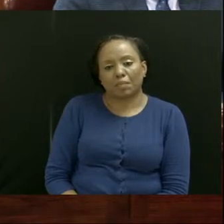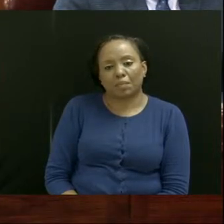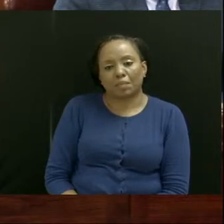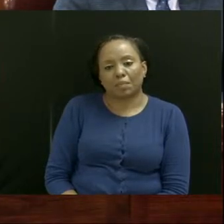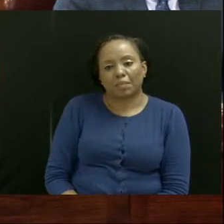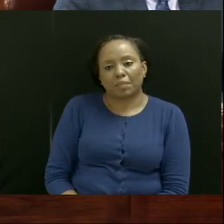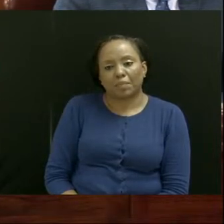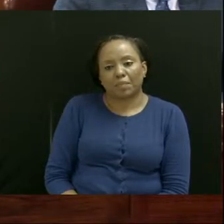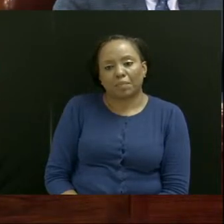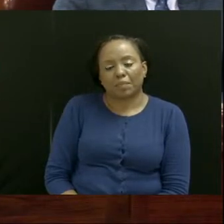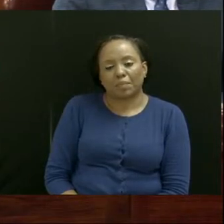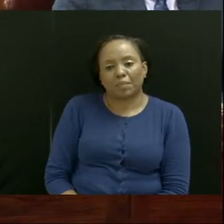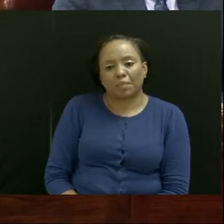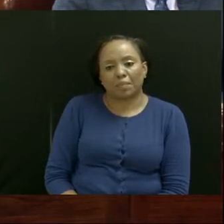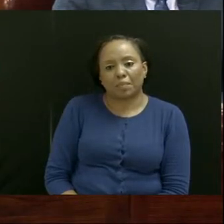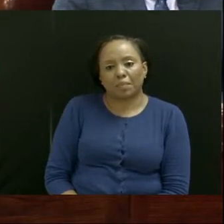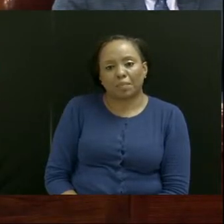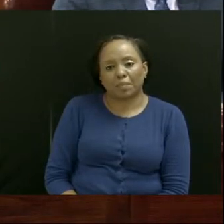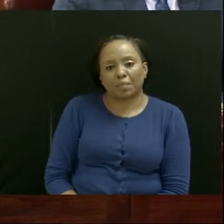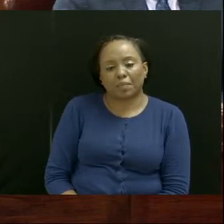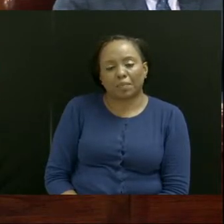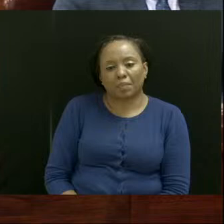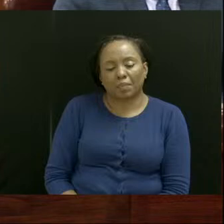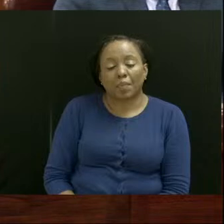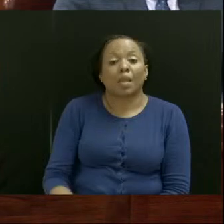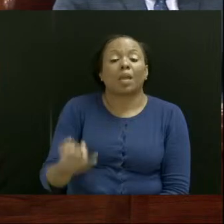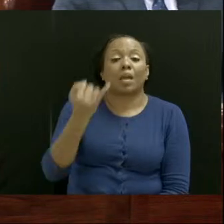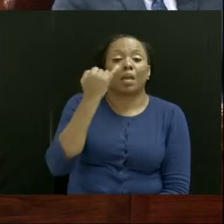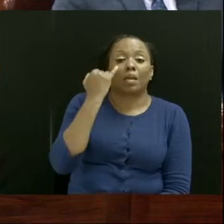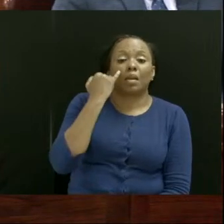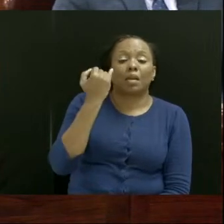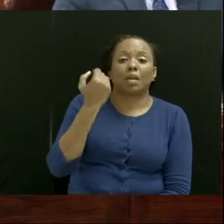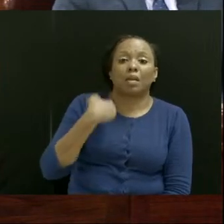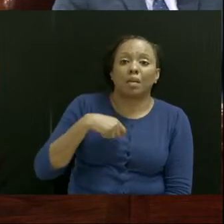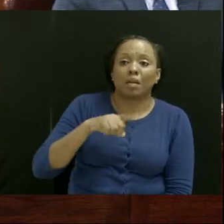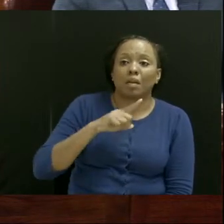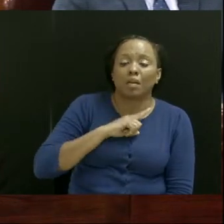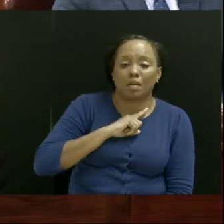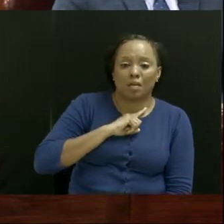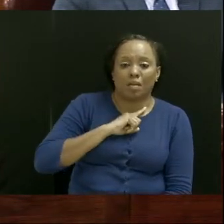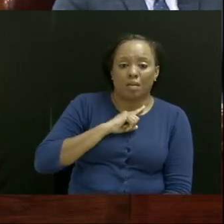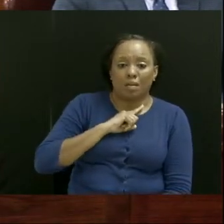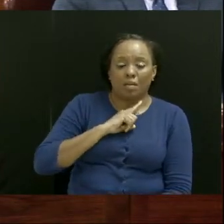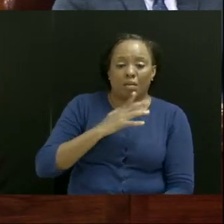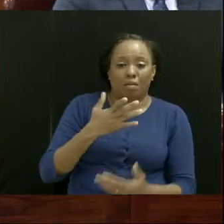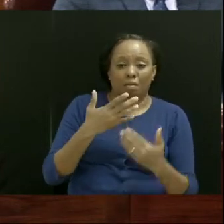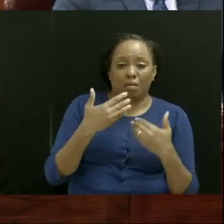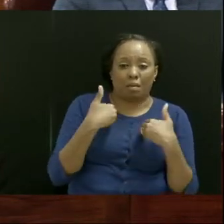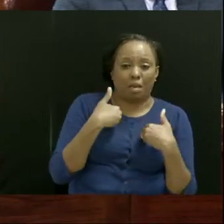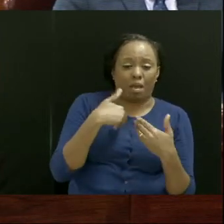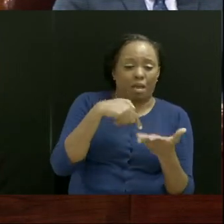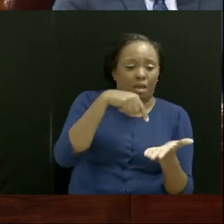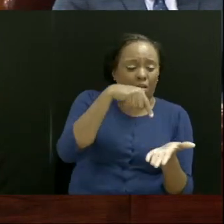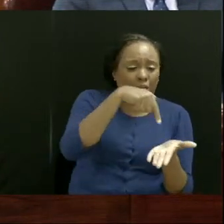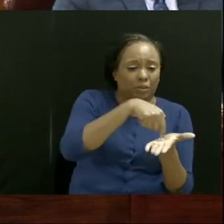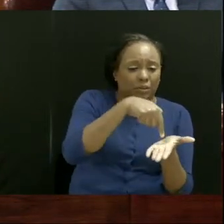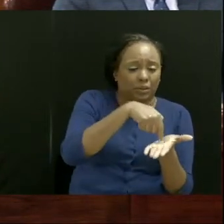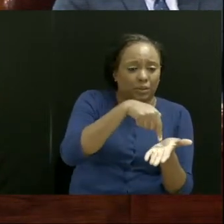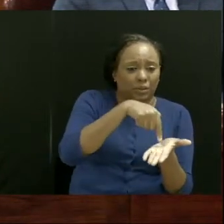spend more than any of the ministries have been